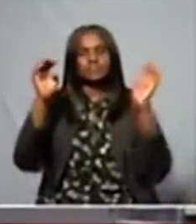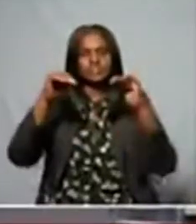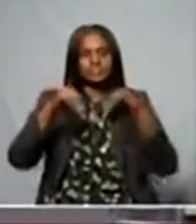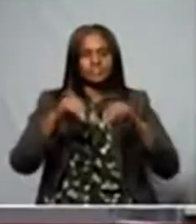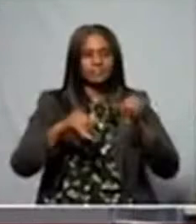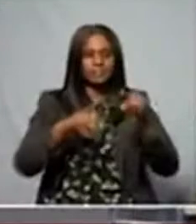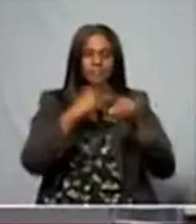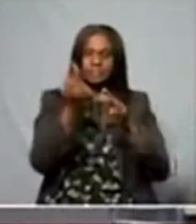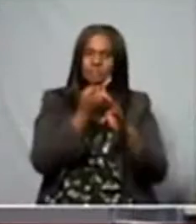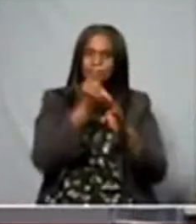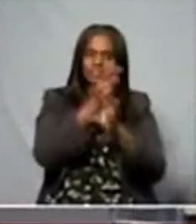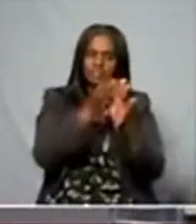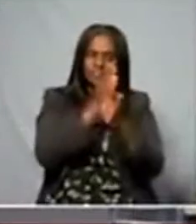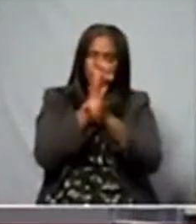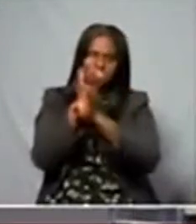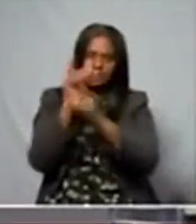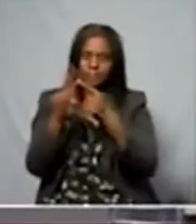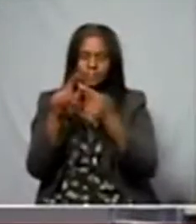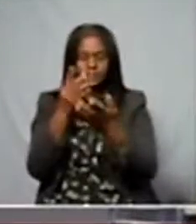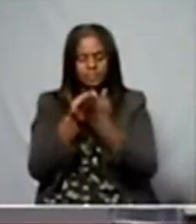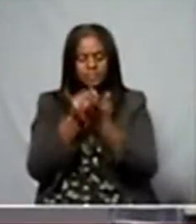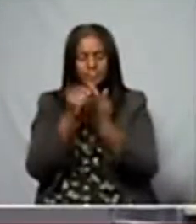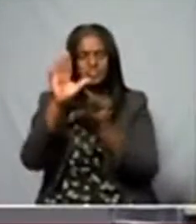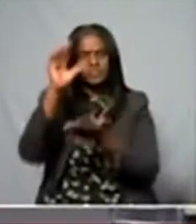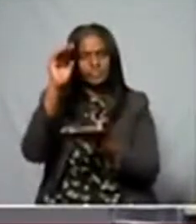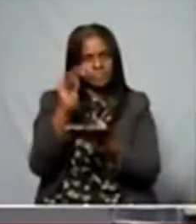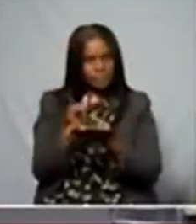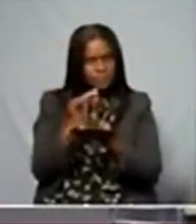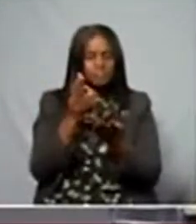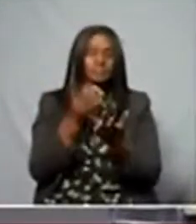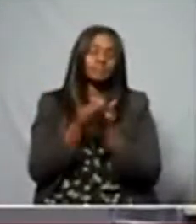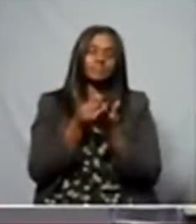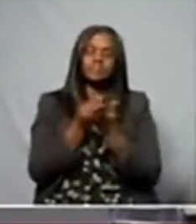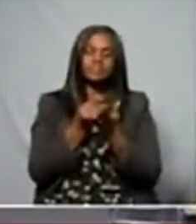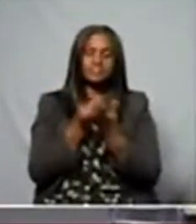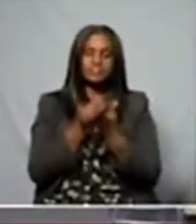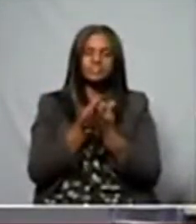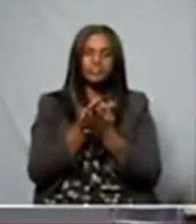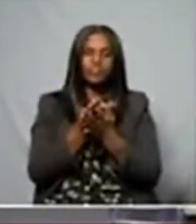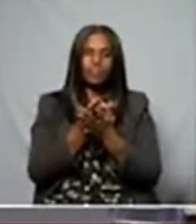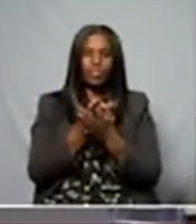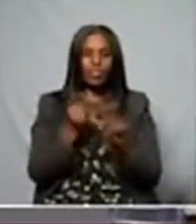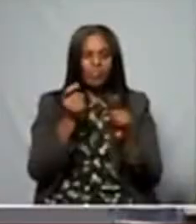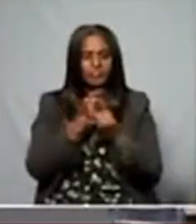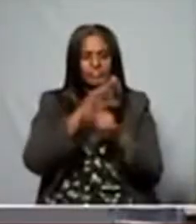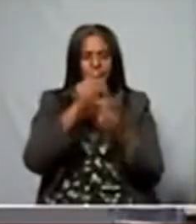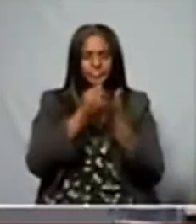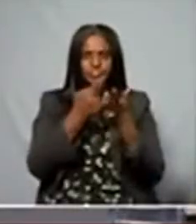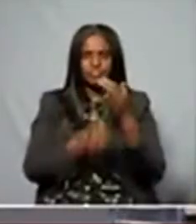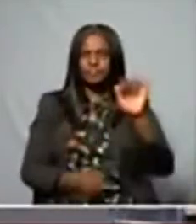is mainly attributed to the Treasury's reduced funding. Out of the